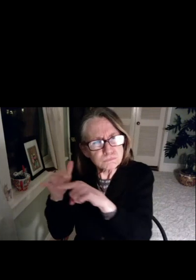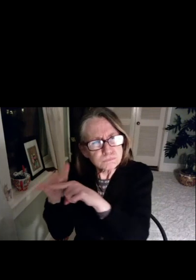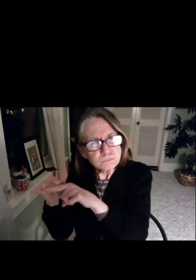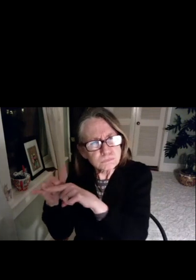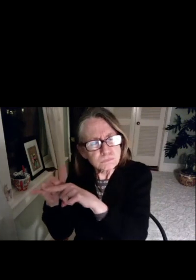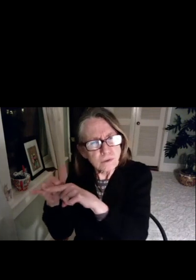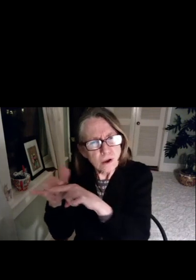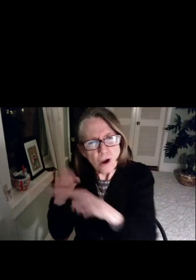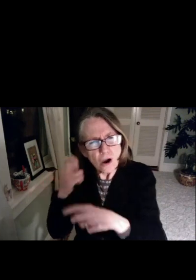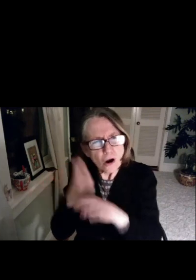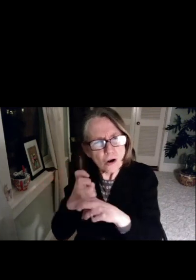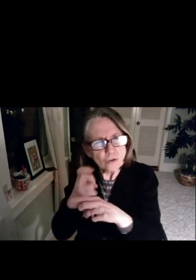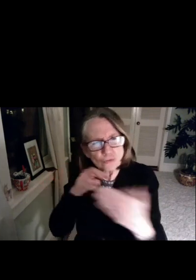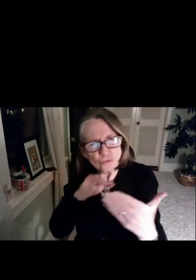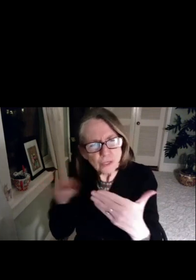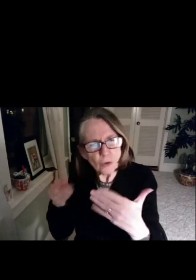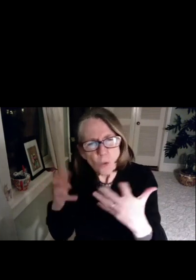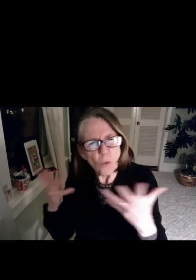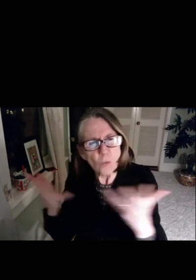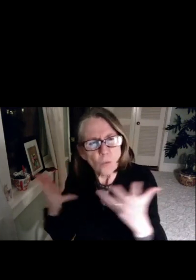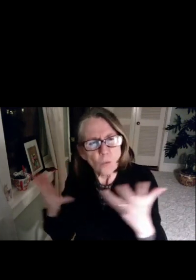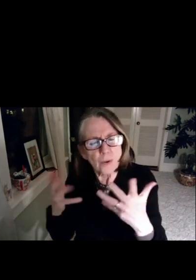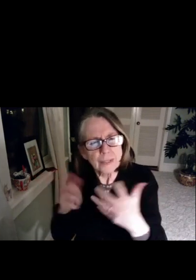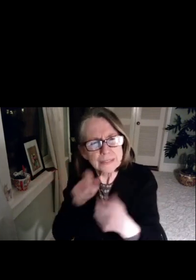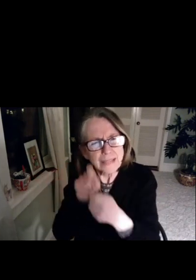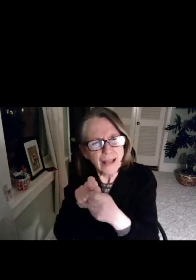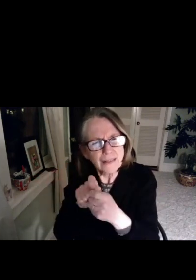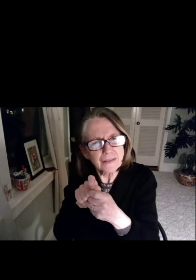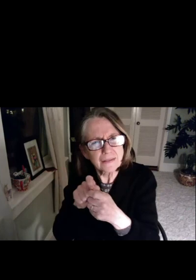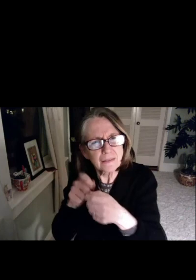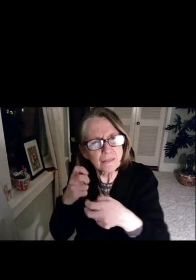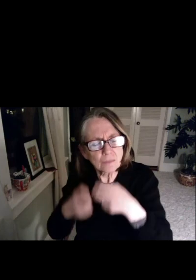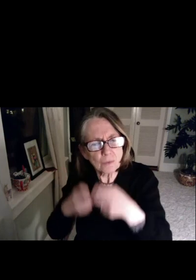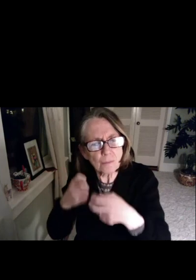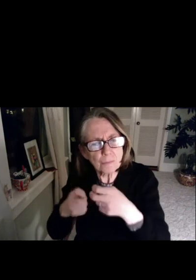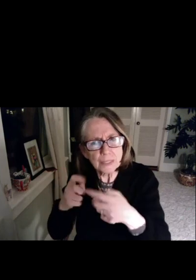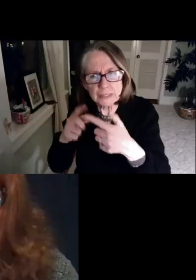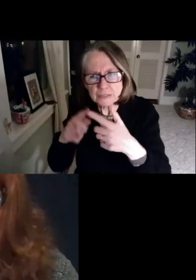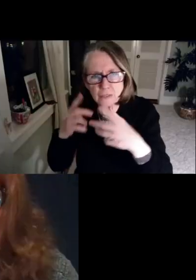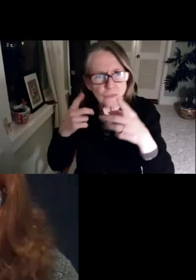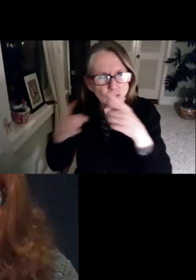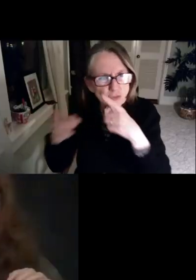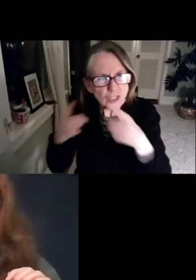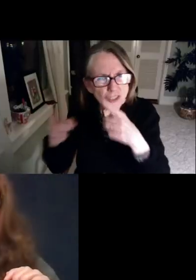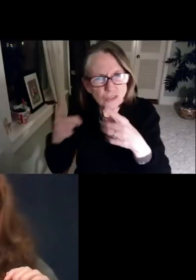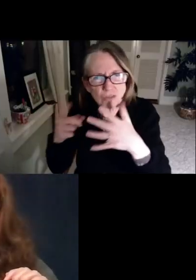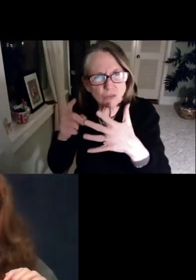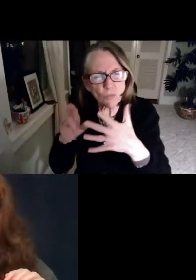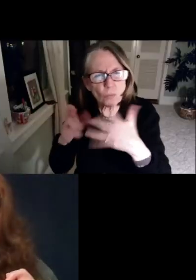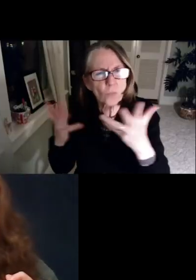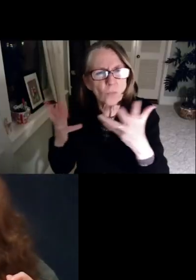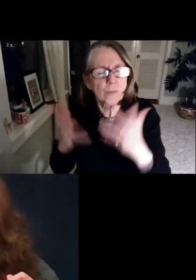difficult to understand? Or is it, certain directions or?